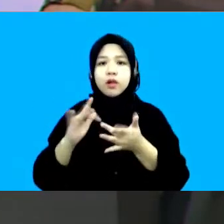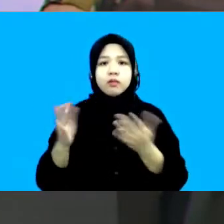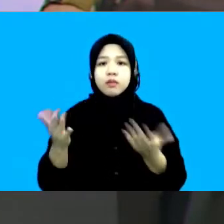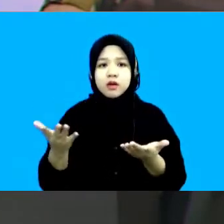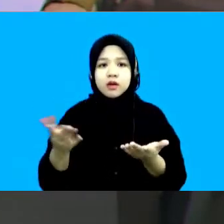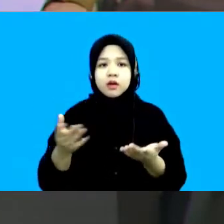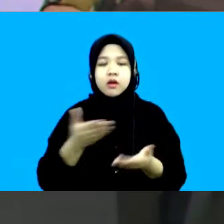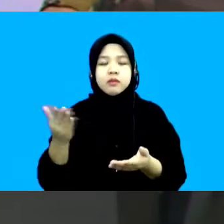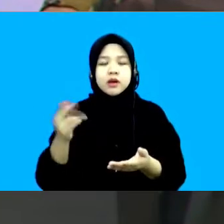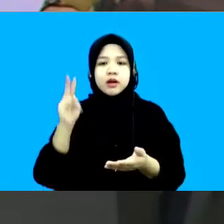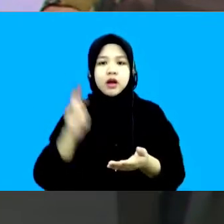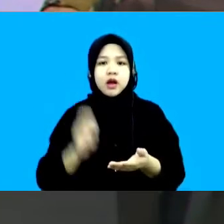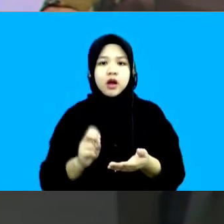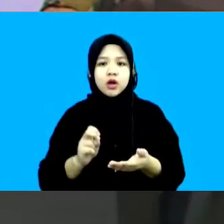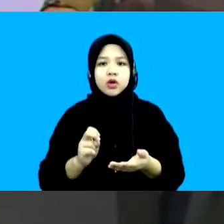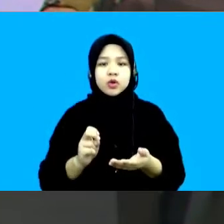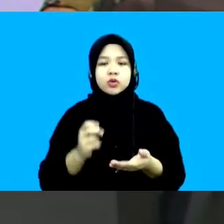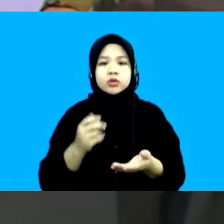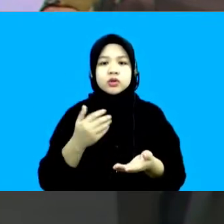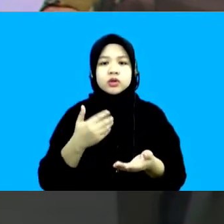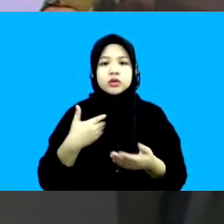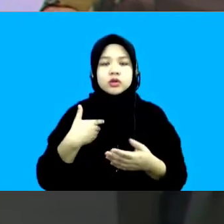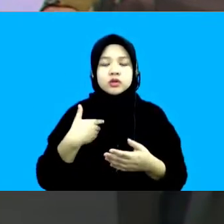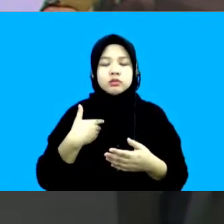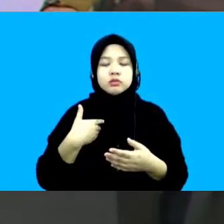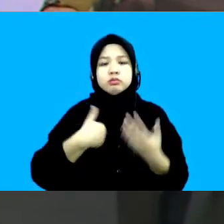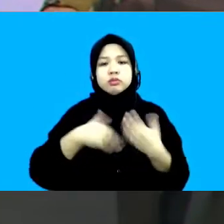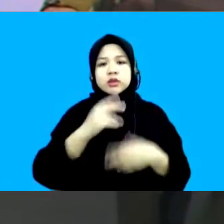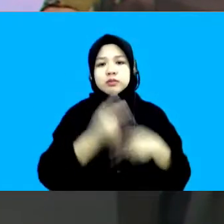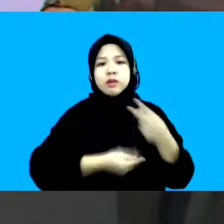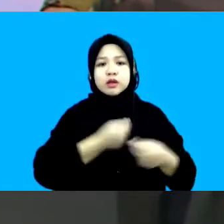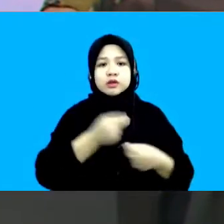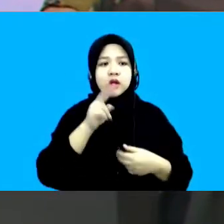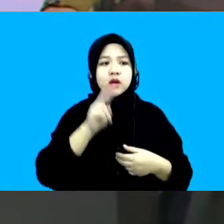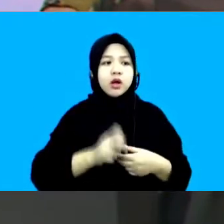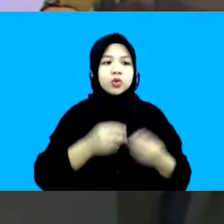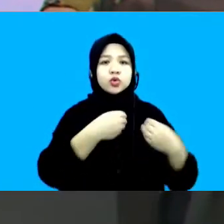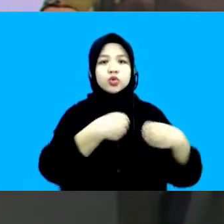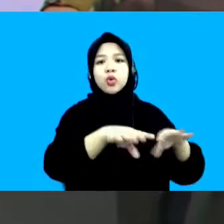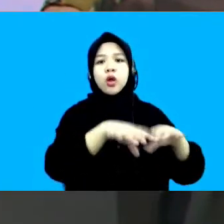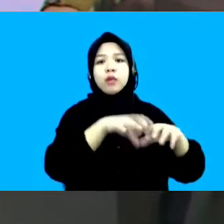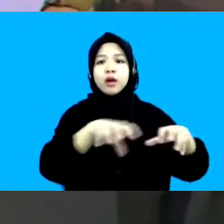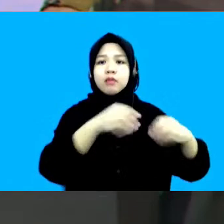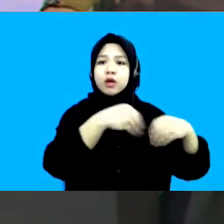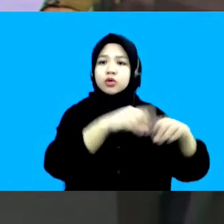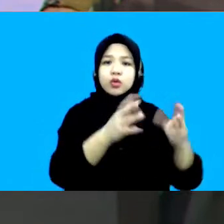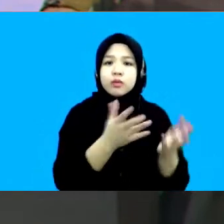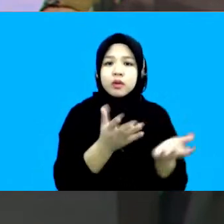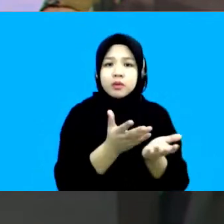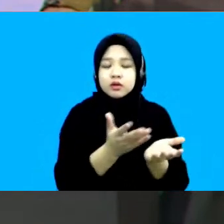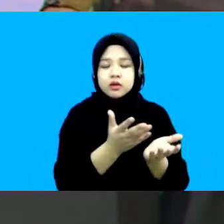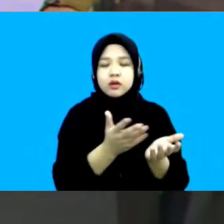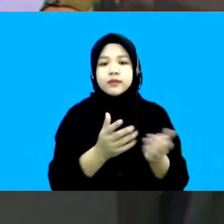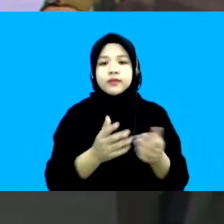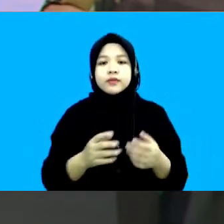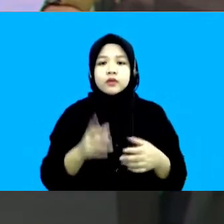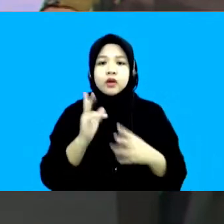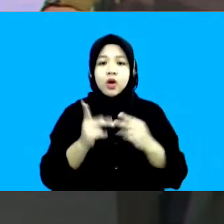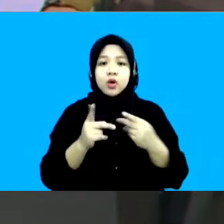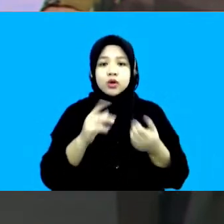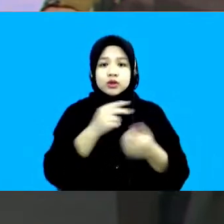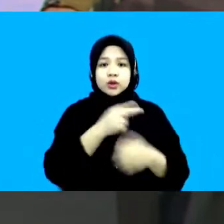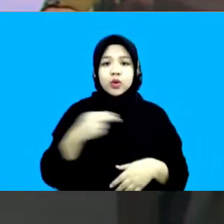Thank you very much, Beato. I hope you don't mind that I'm sitting here. First of all, I would like to